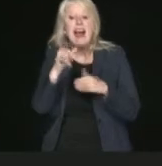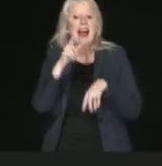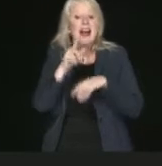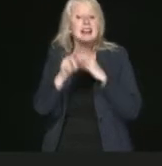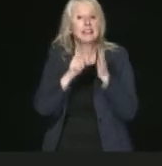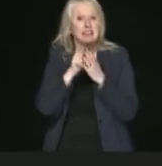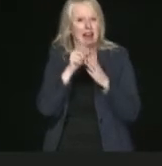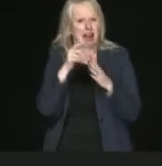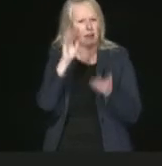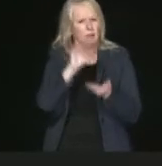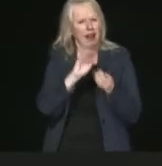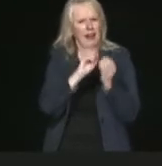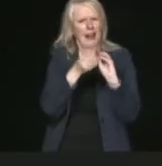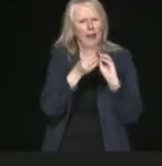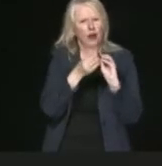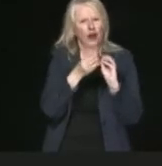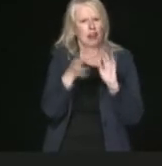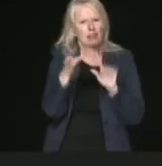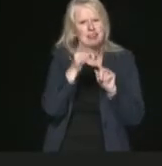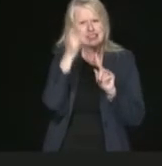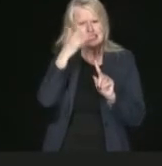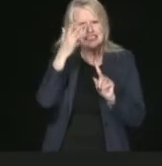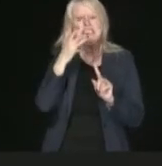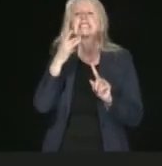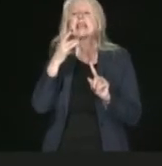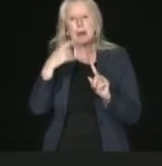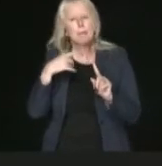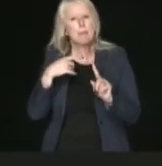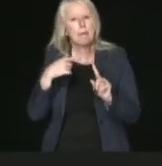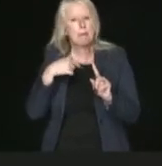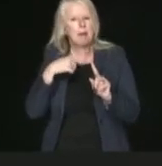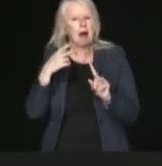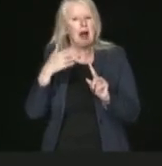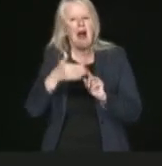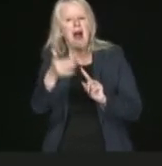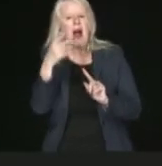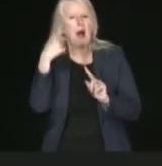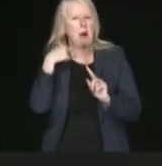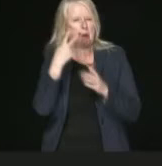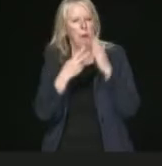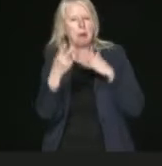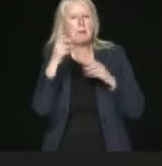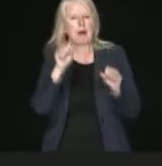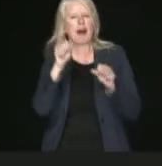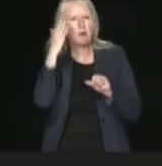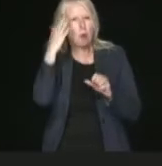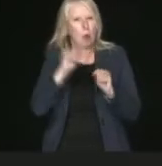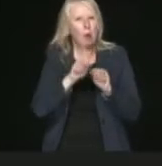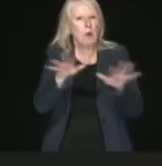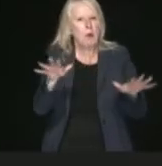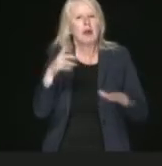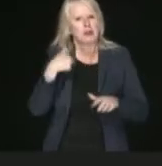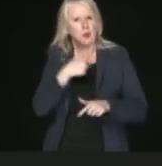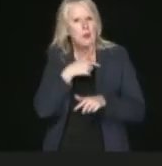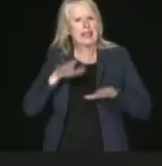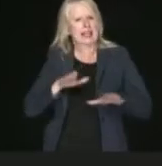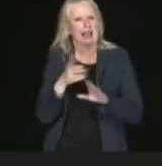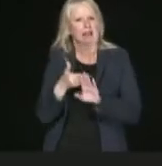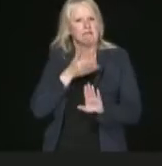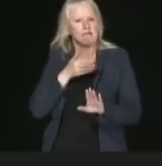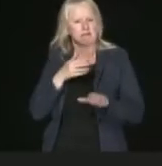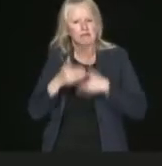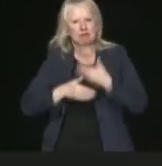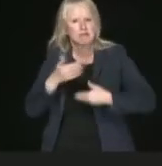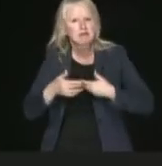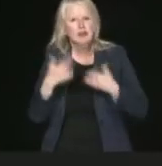still low, but we saw the potential that we are in right now, and we started to act early. And that's why the measures that